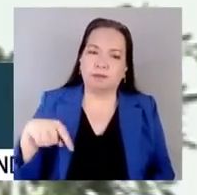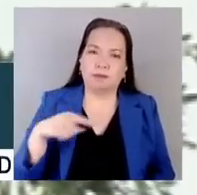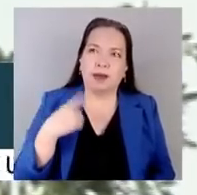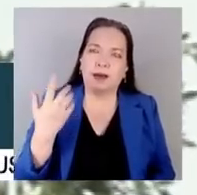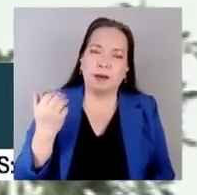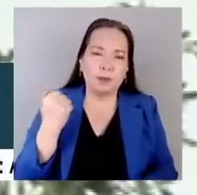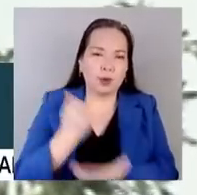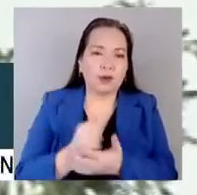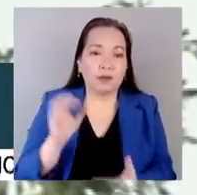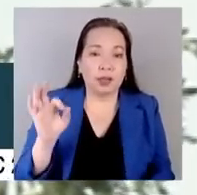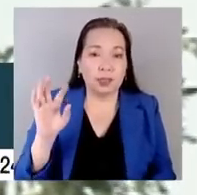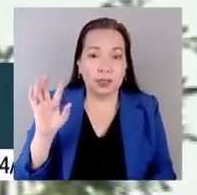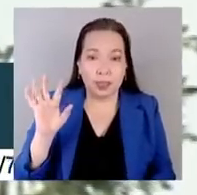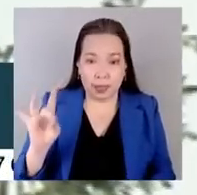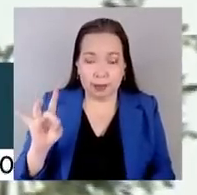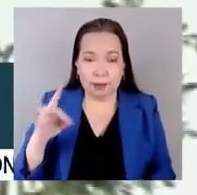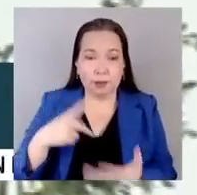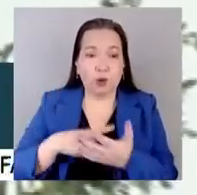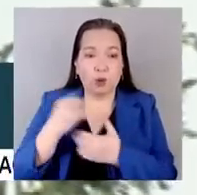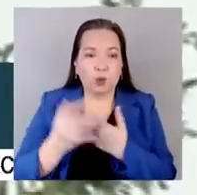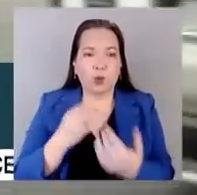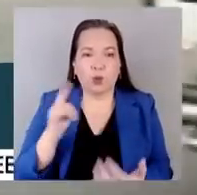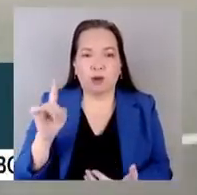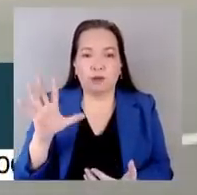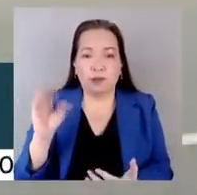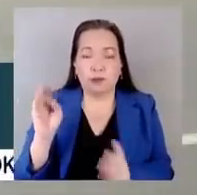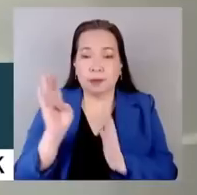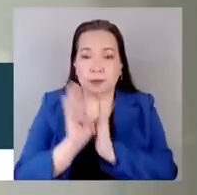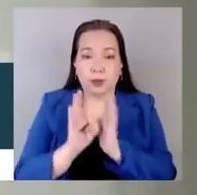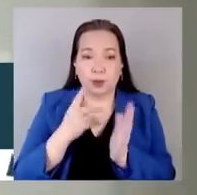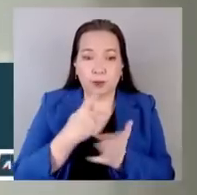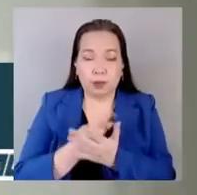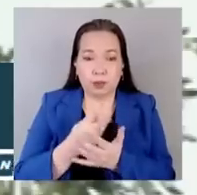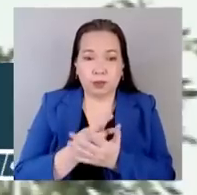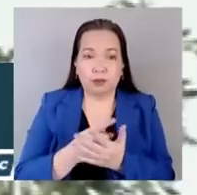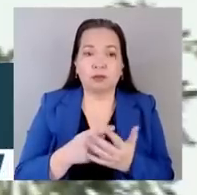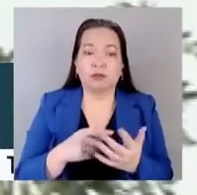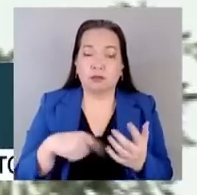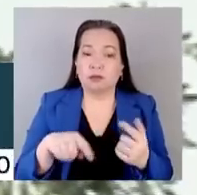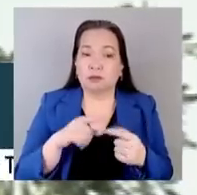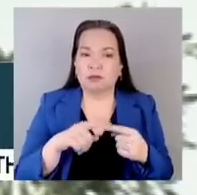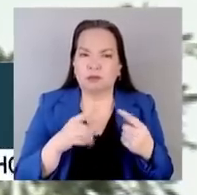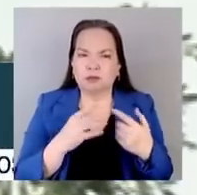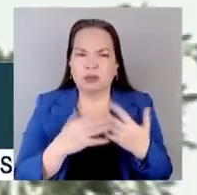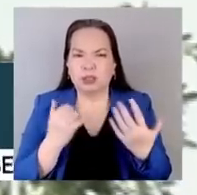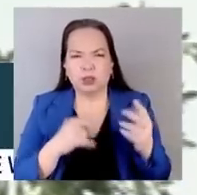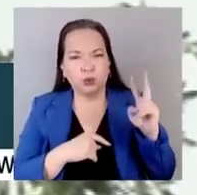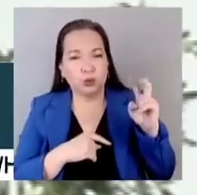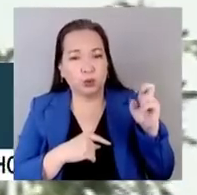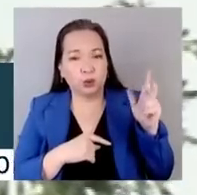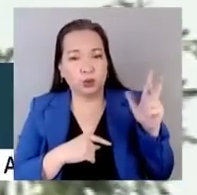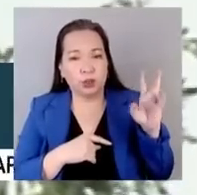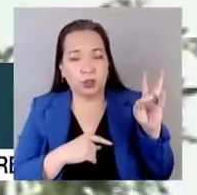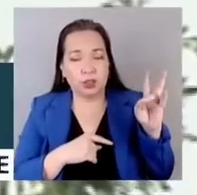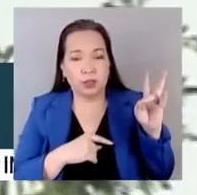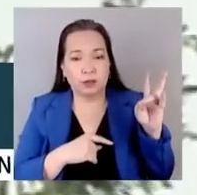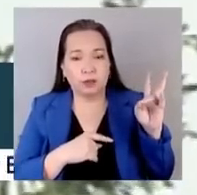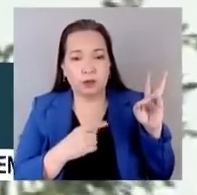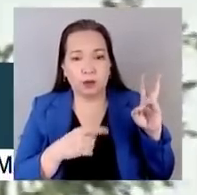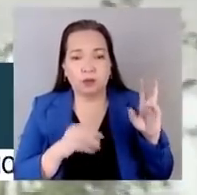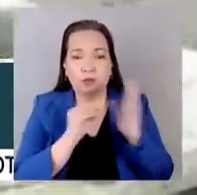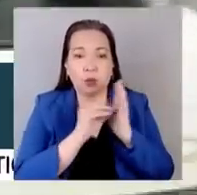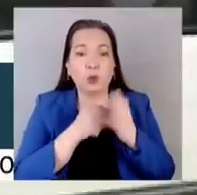amounting to 150 billion pesos. But that's still below the 237 billion pesos worth of investments recorded